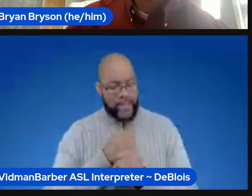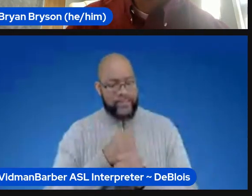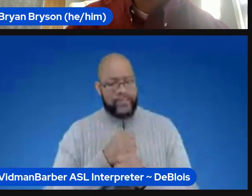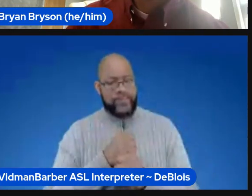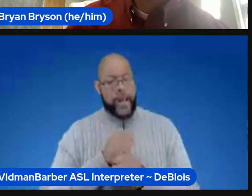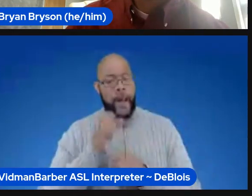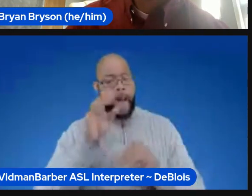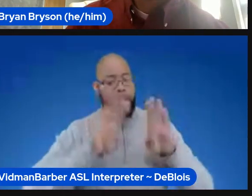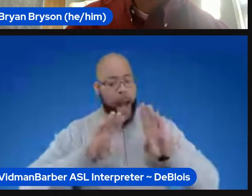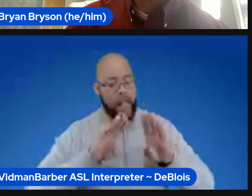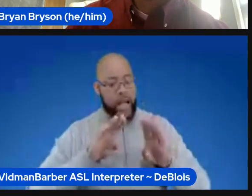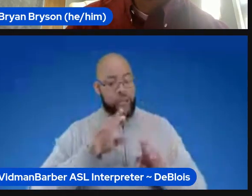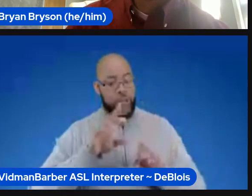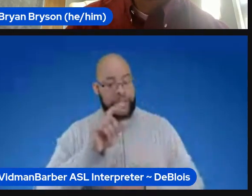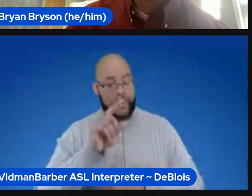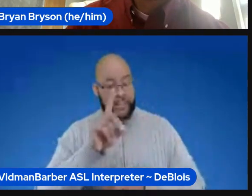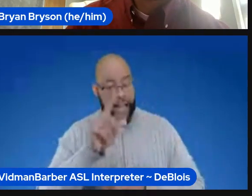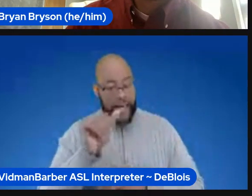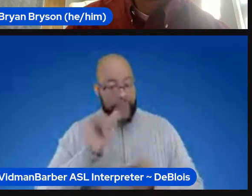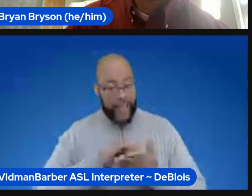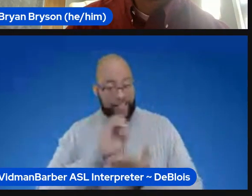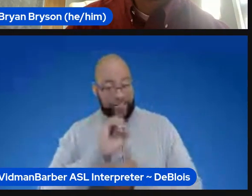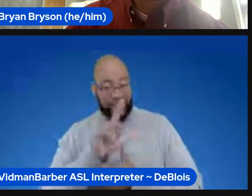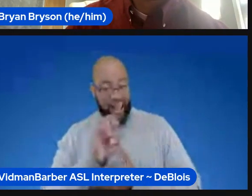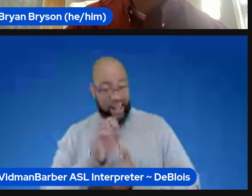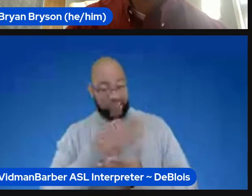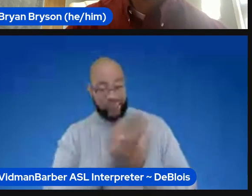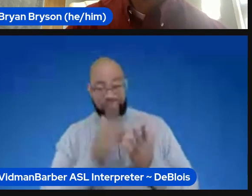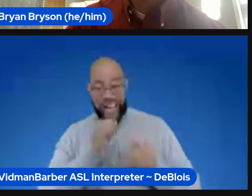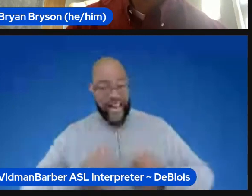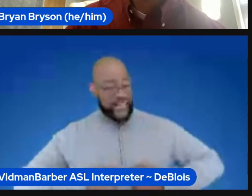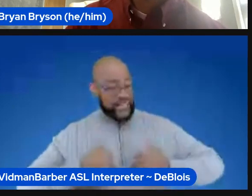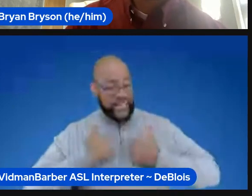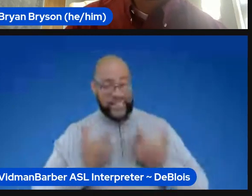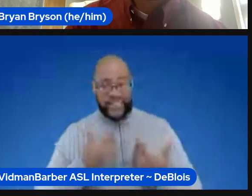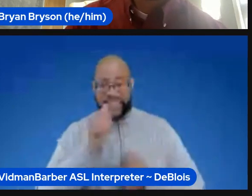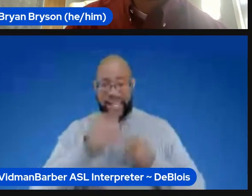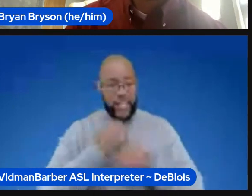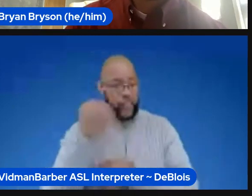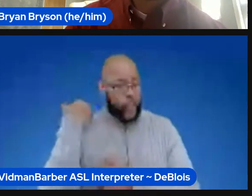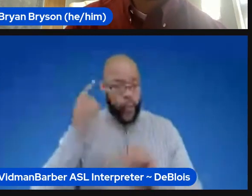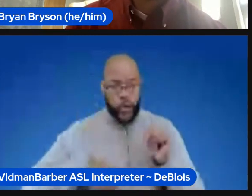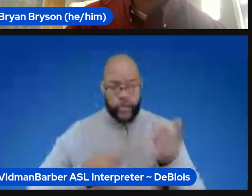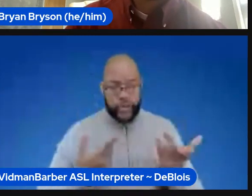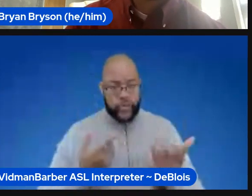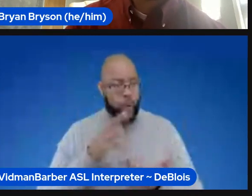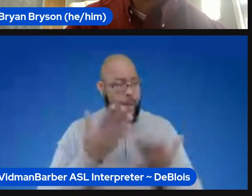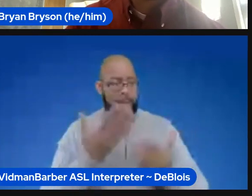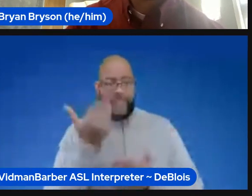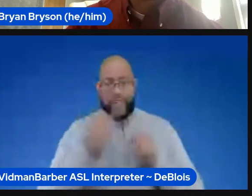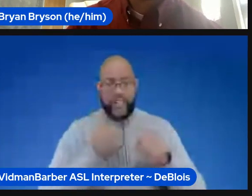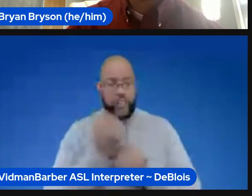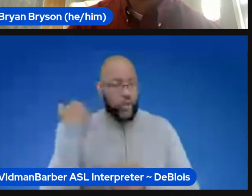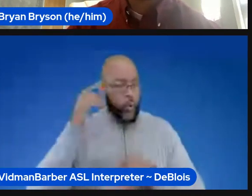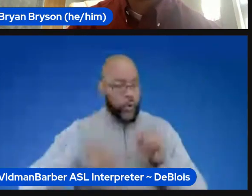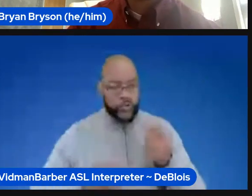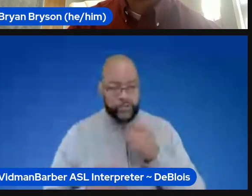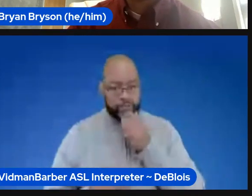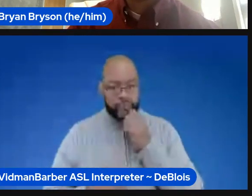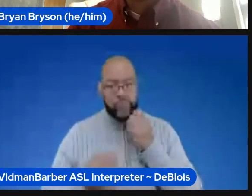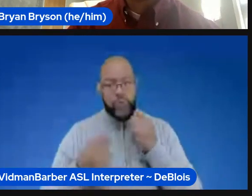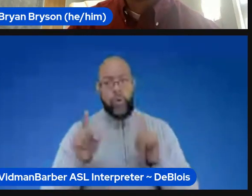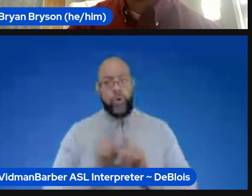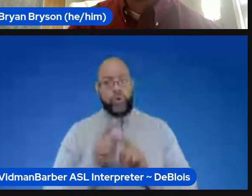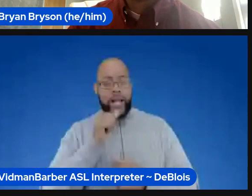at scale. This is something that wasn't in existence 10 years ago, or maybe 15 years ago, or also we didn't